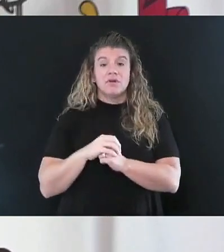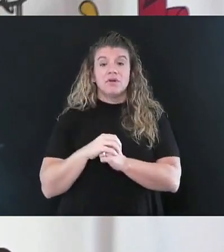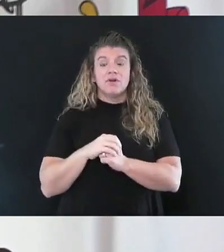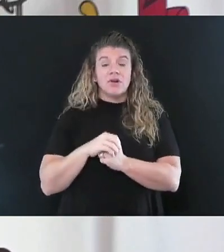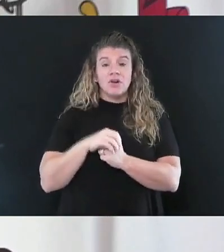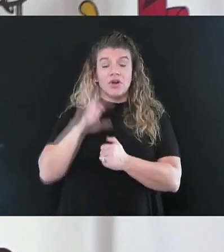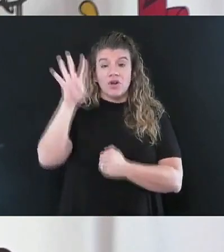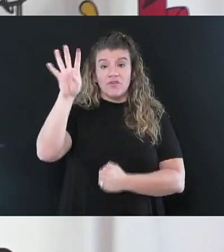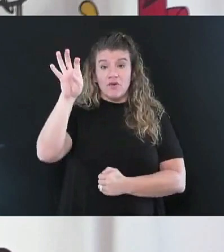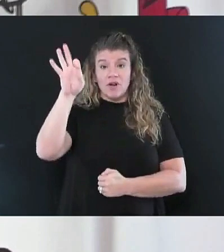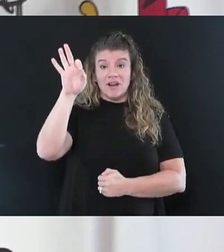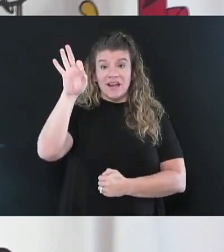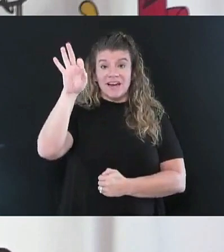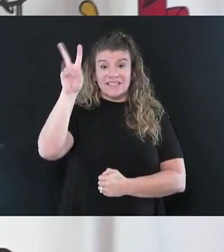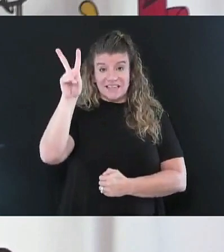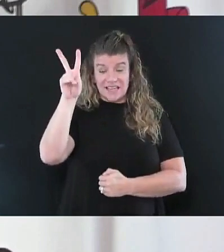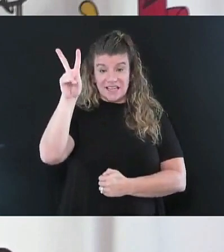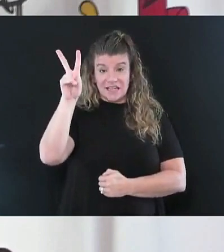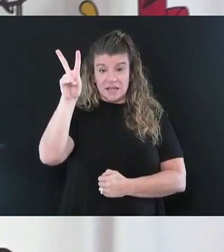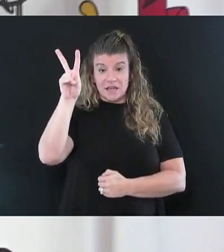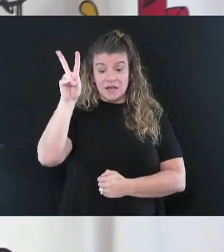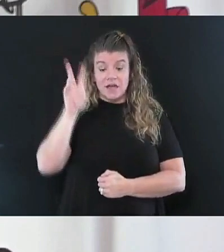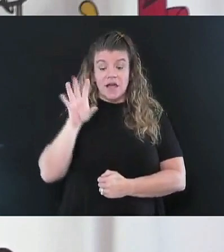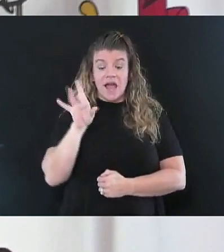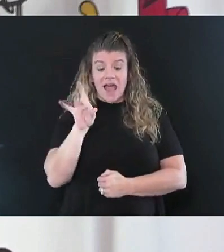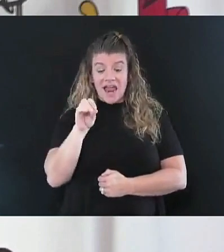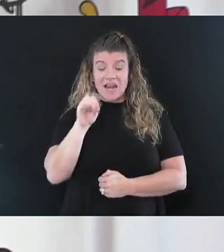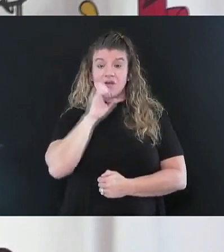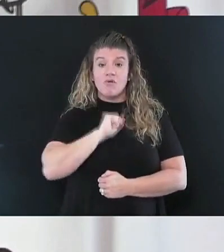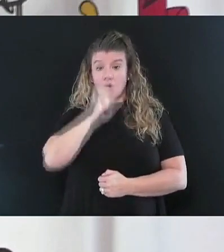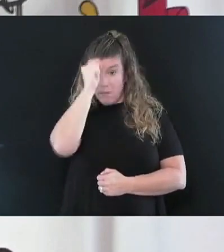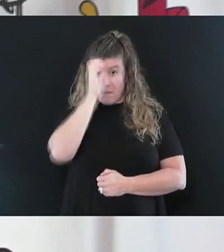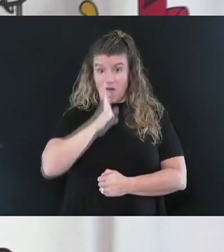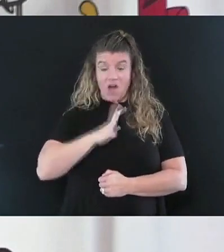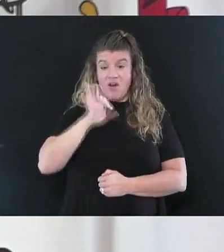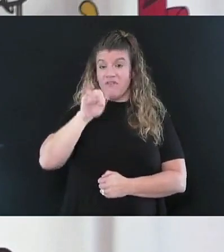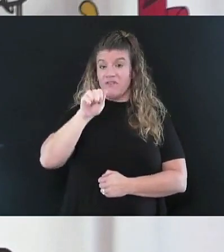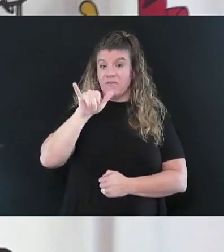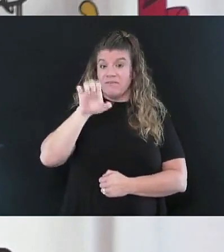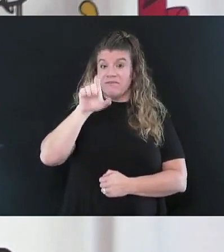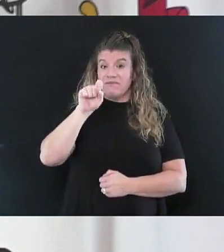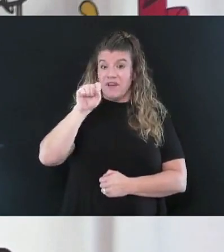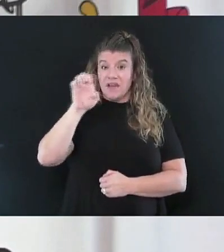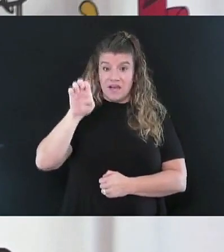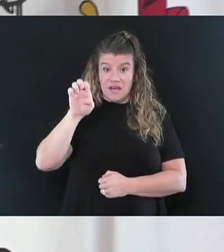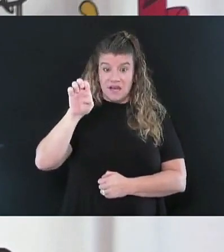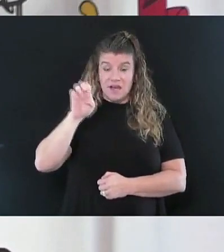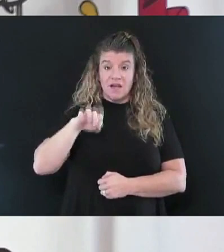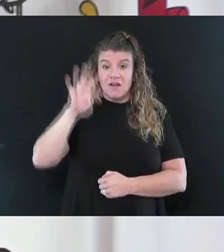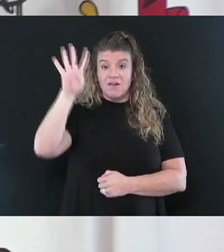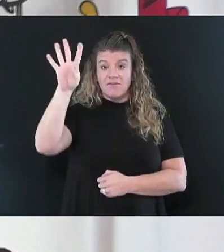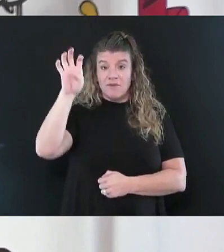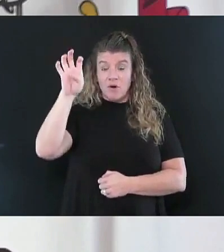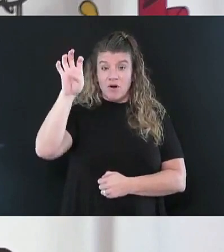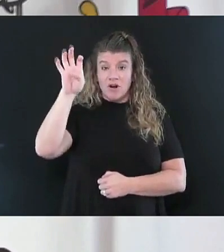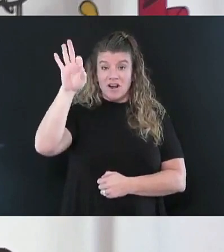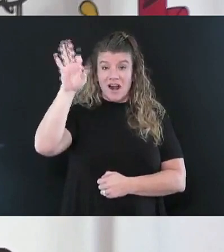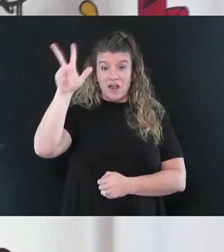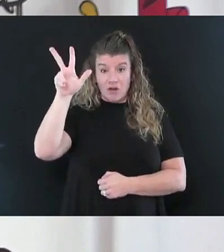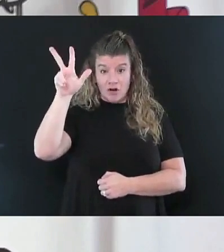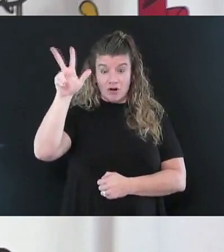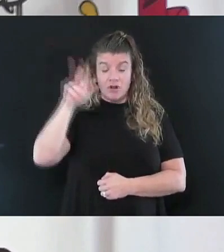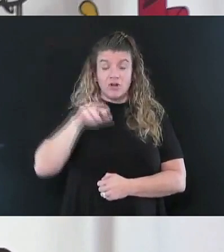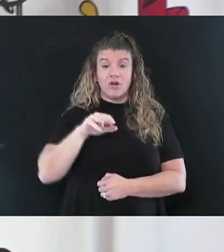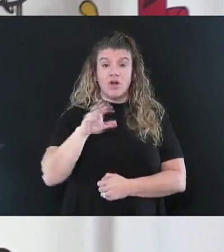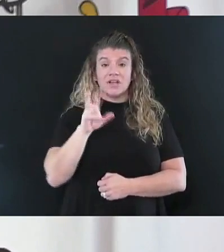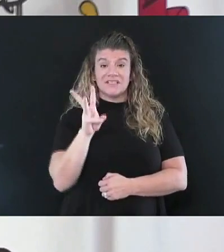Our 492nd death, an 80-year-old male from Fayette County. Our 493rd death,